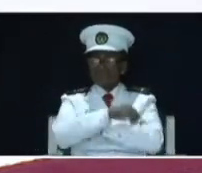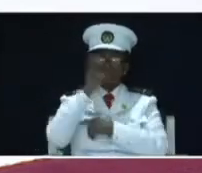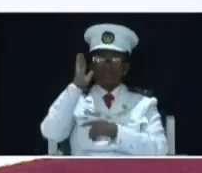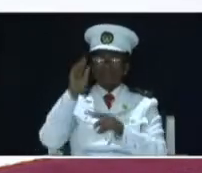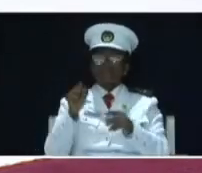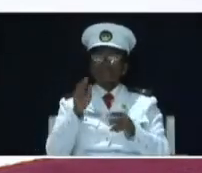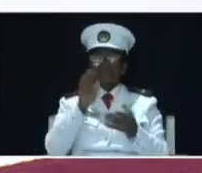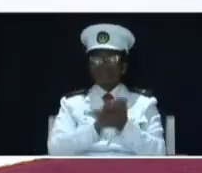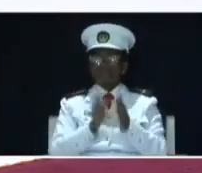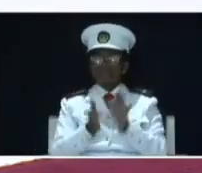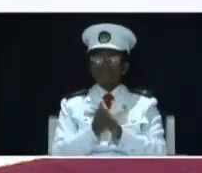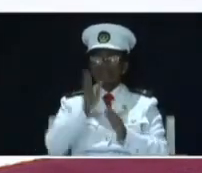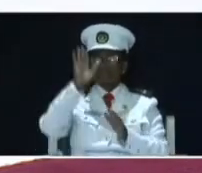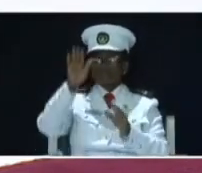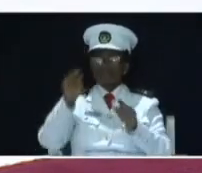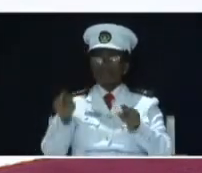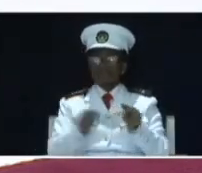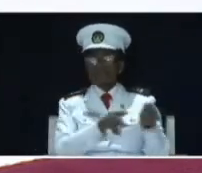Thank you, Almighty God.